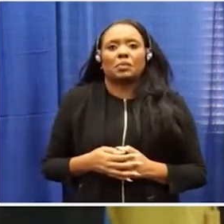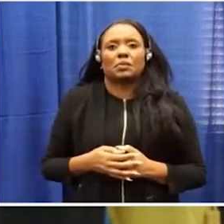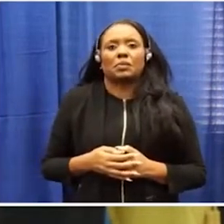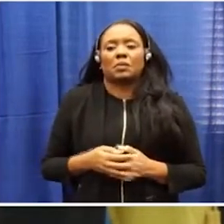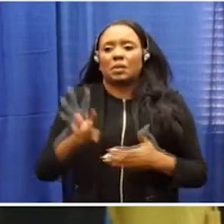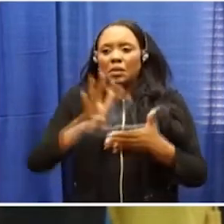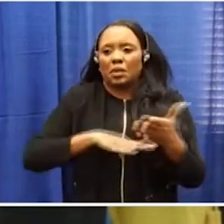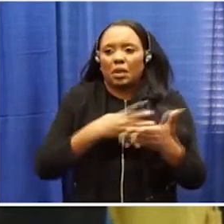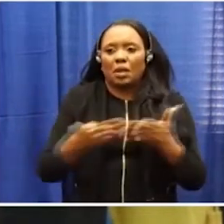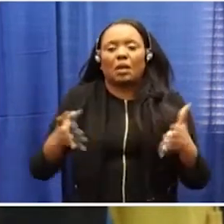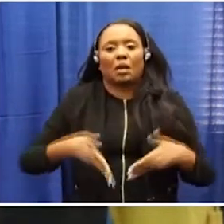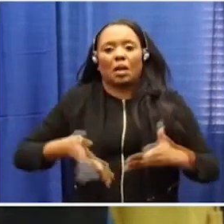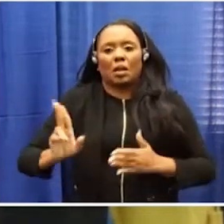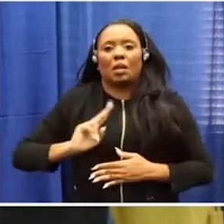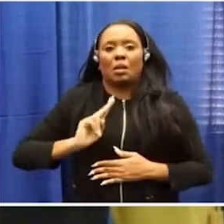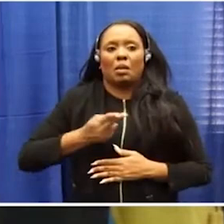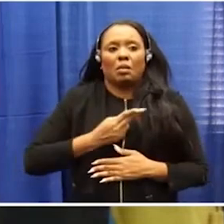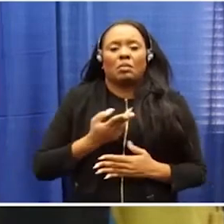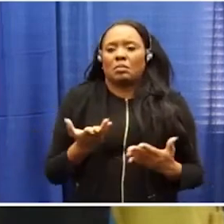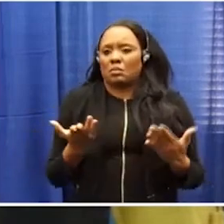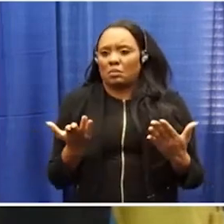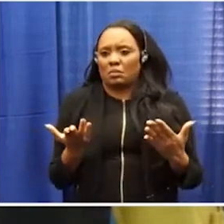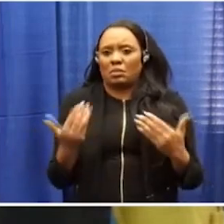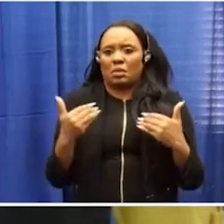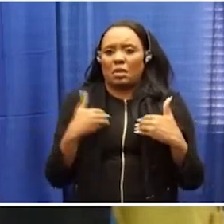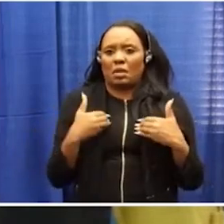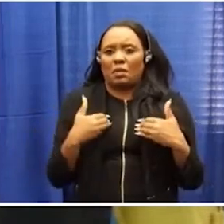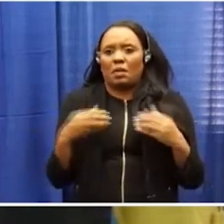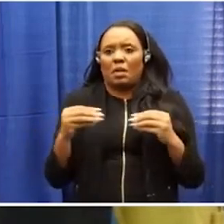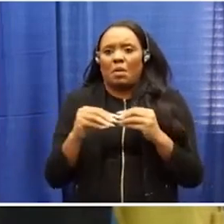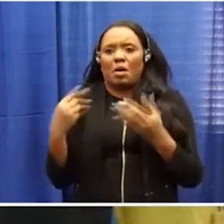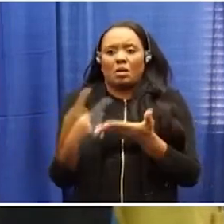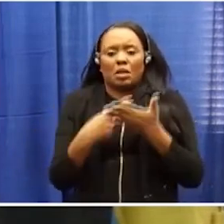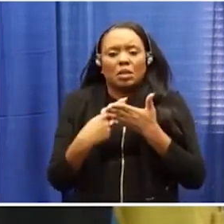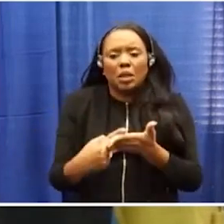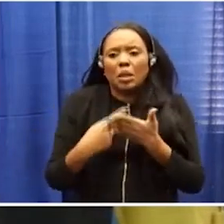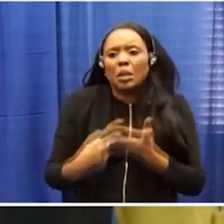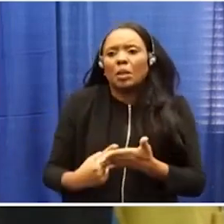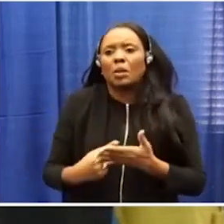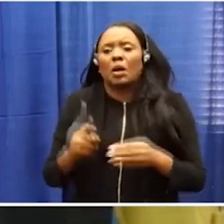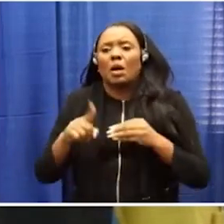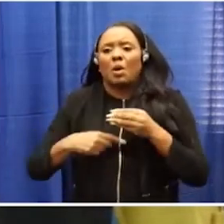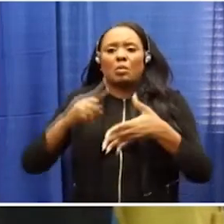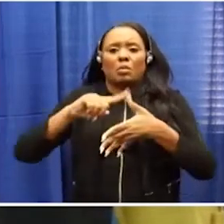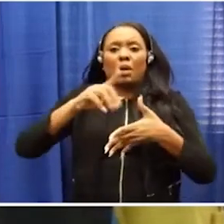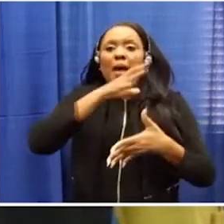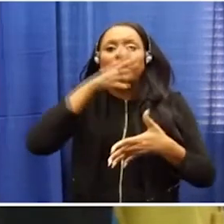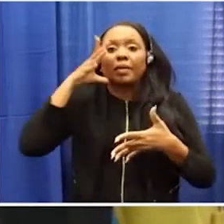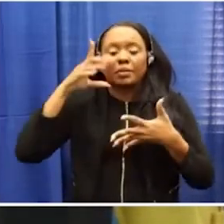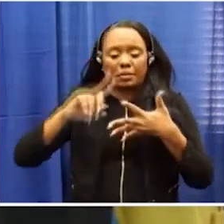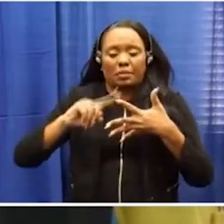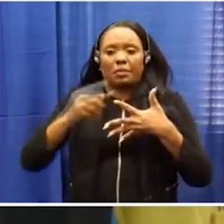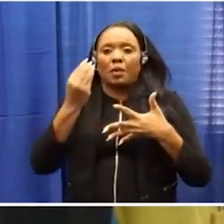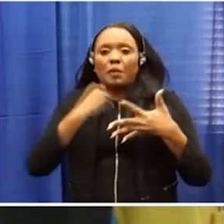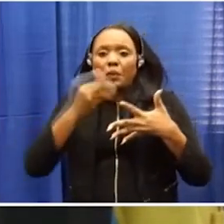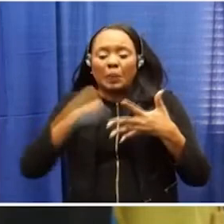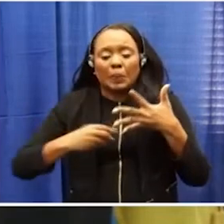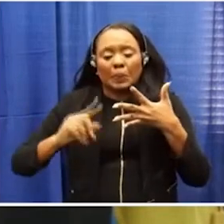opportunity to further the badly needed dialogue, among others, on agriculture, food